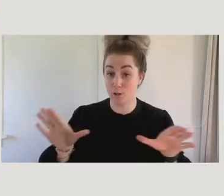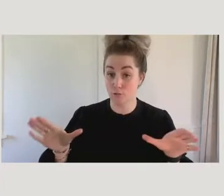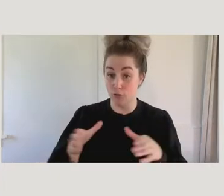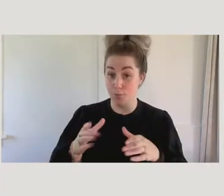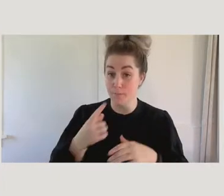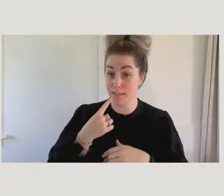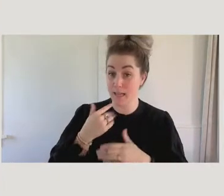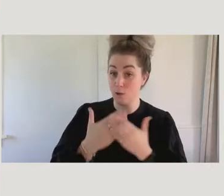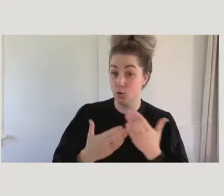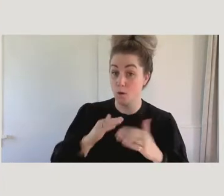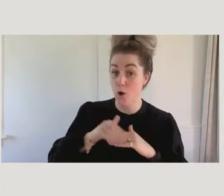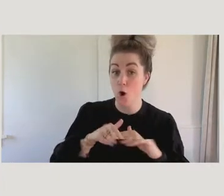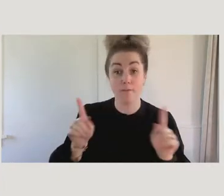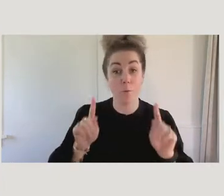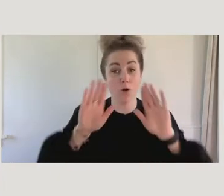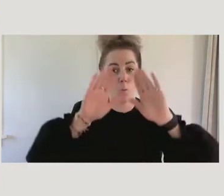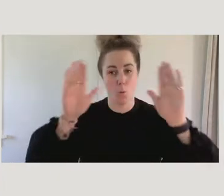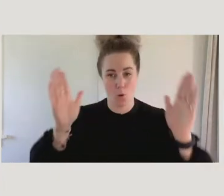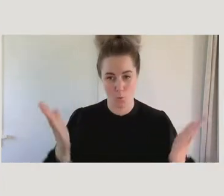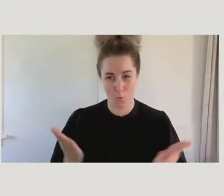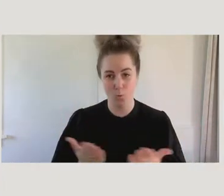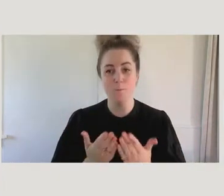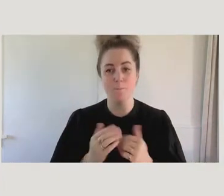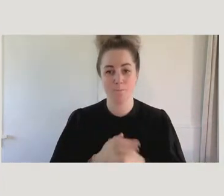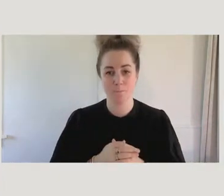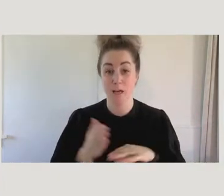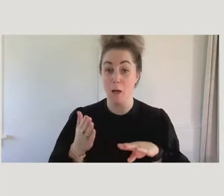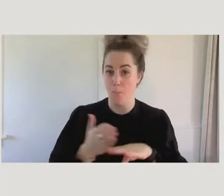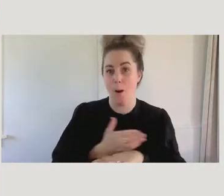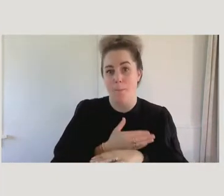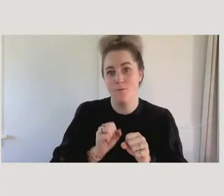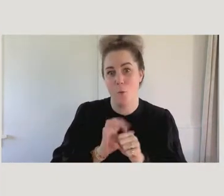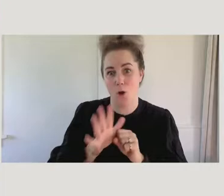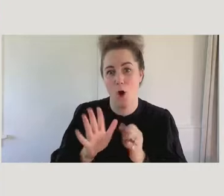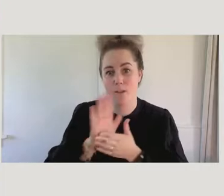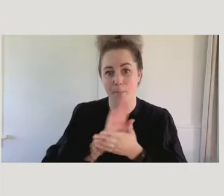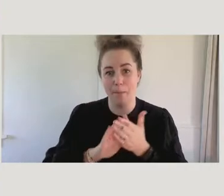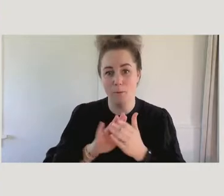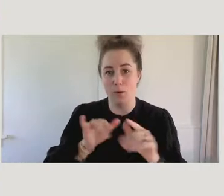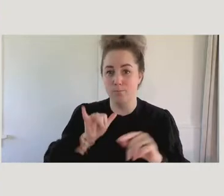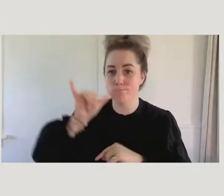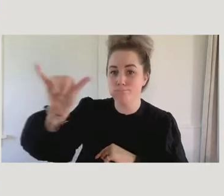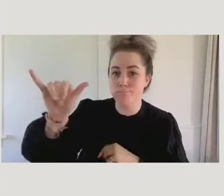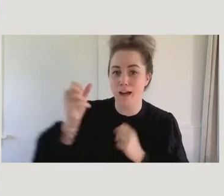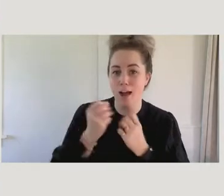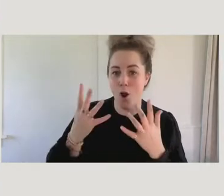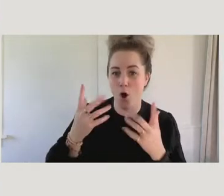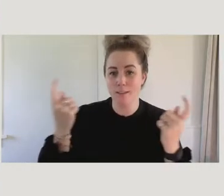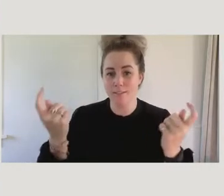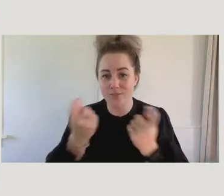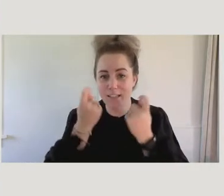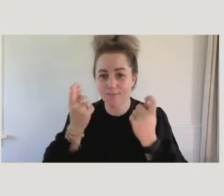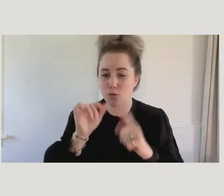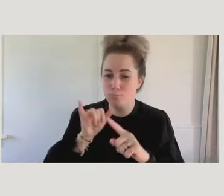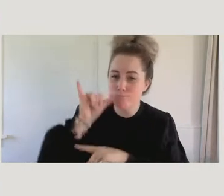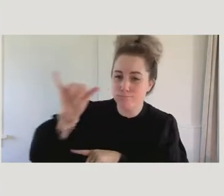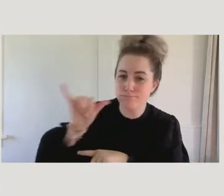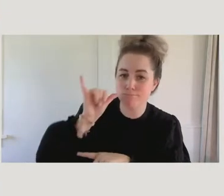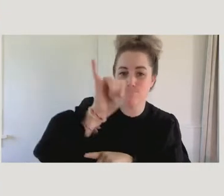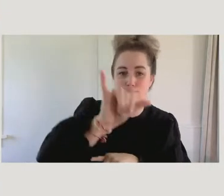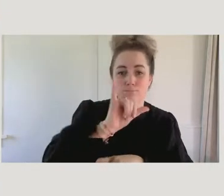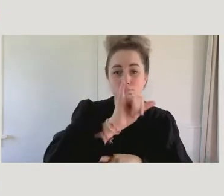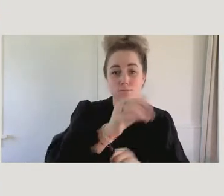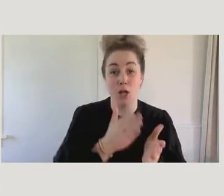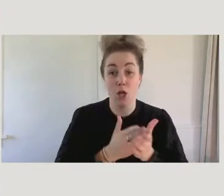stories around the world uh before covert that meant we were on planes a lot at festivals around the world and then during